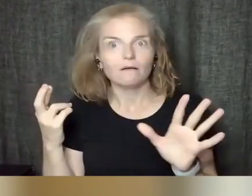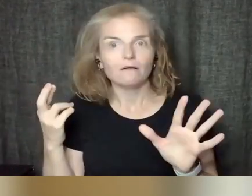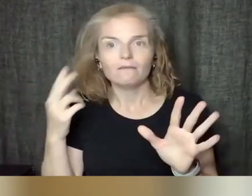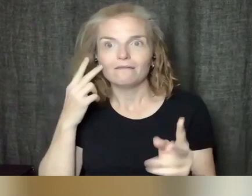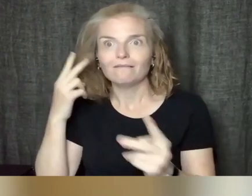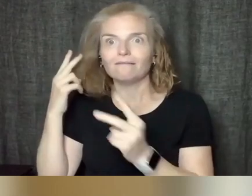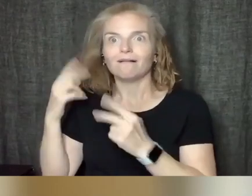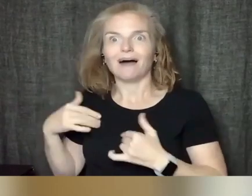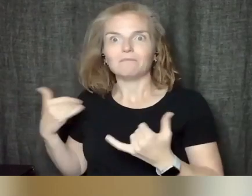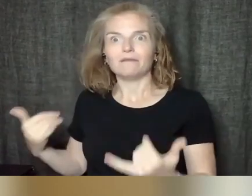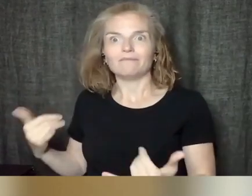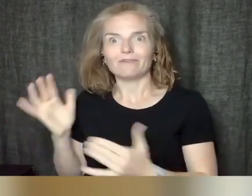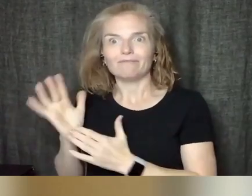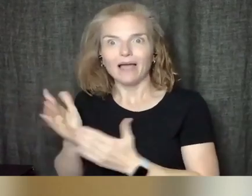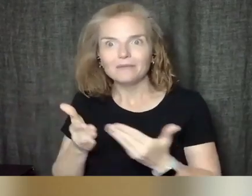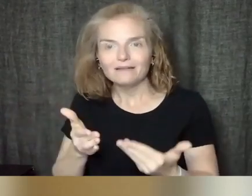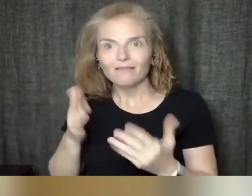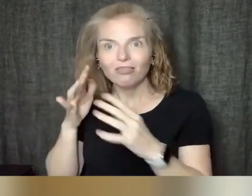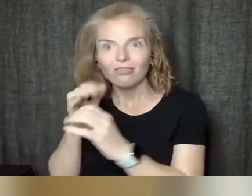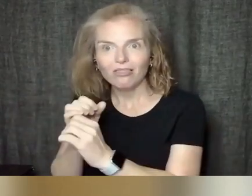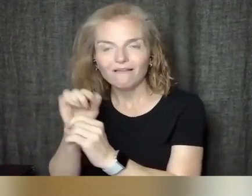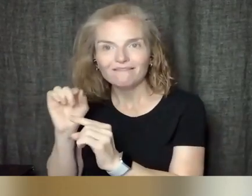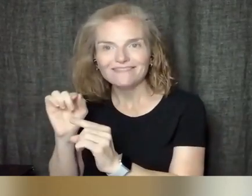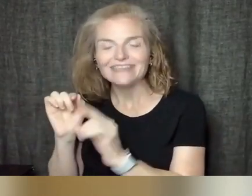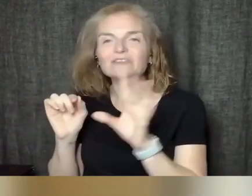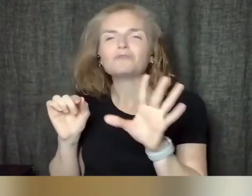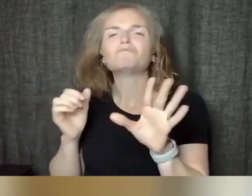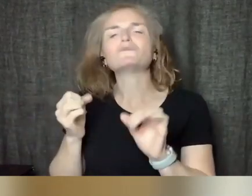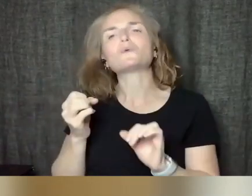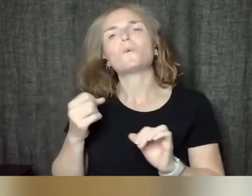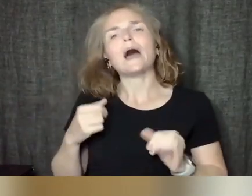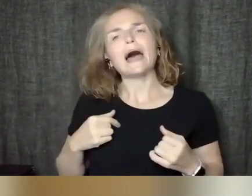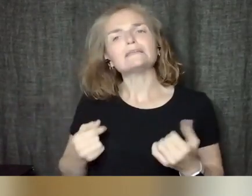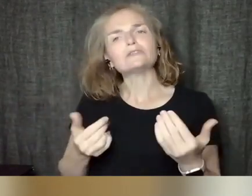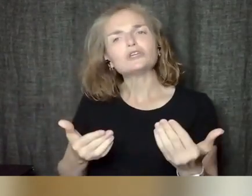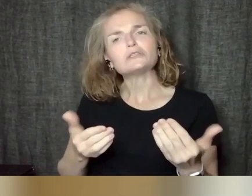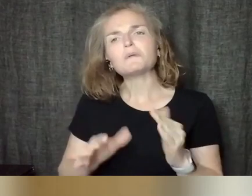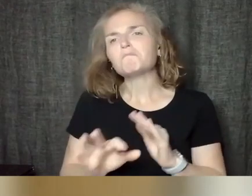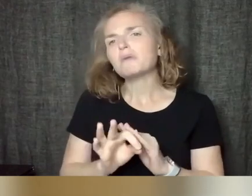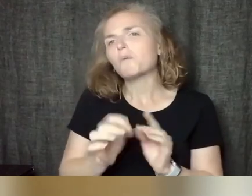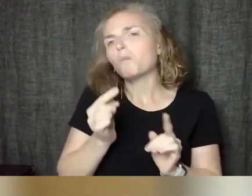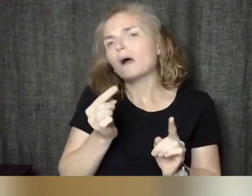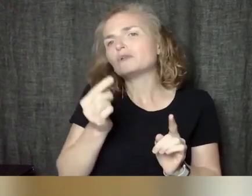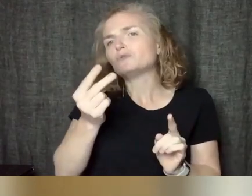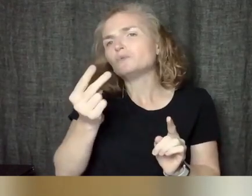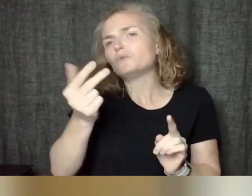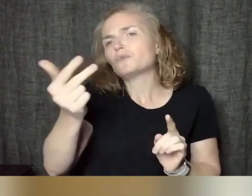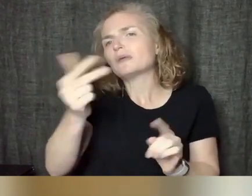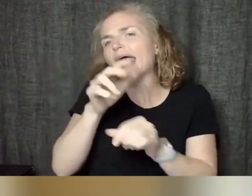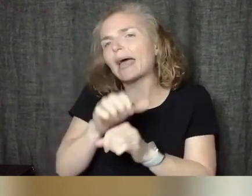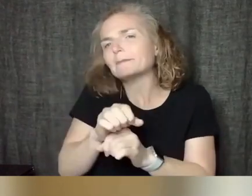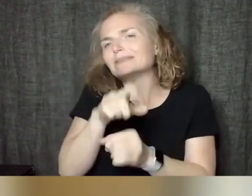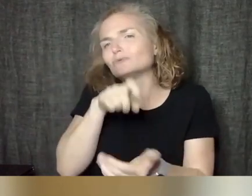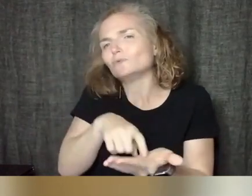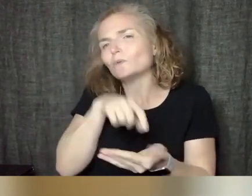So I think it's helpful to choose one or two or three patterns that you can recognize in yourself. They come